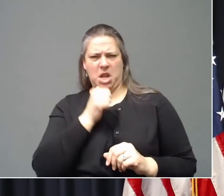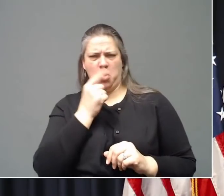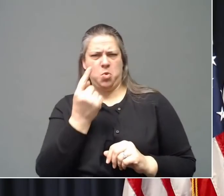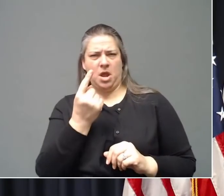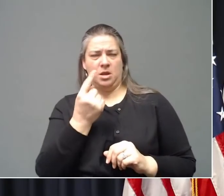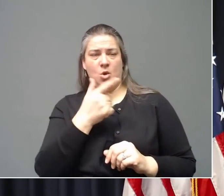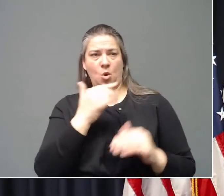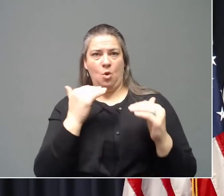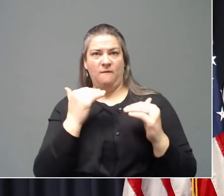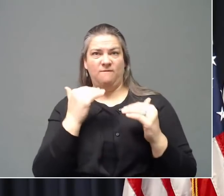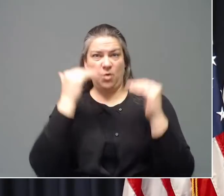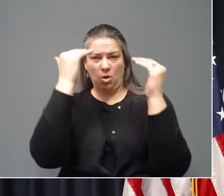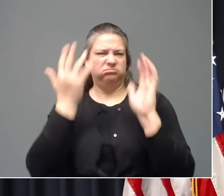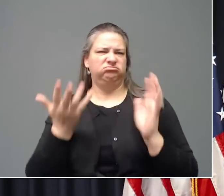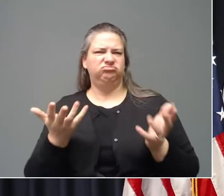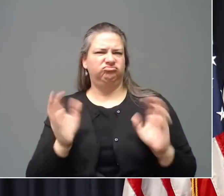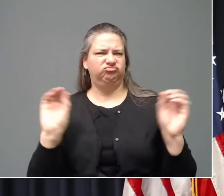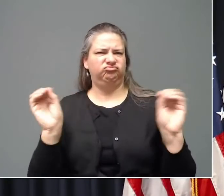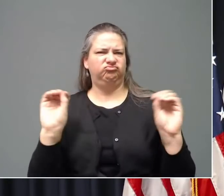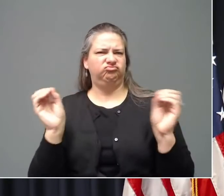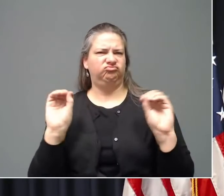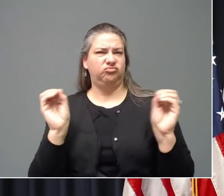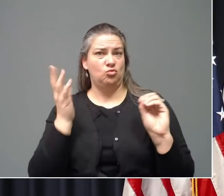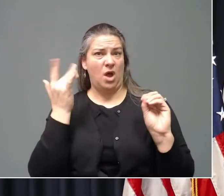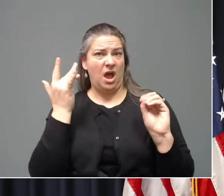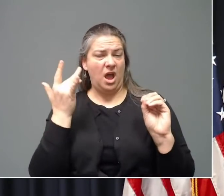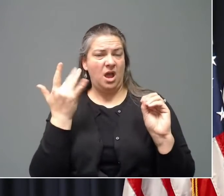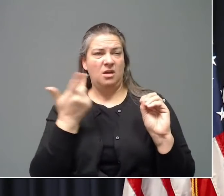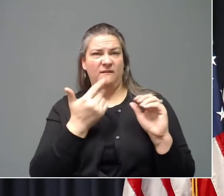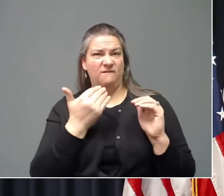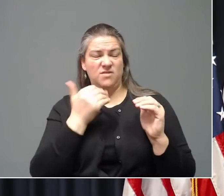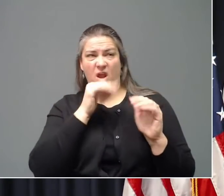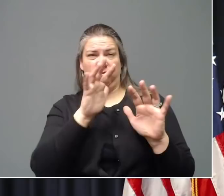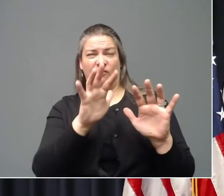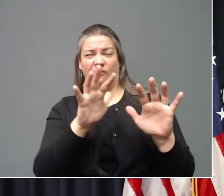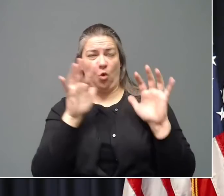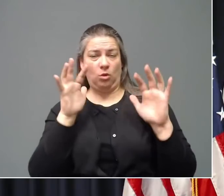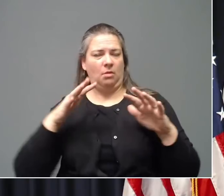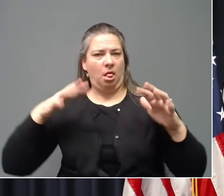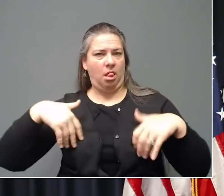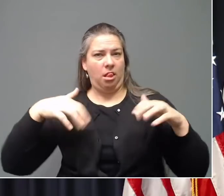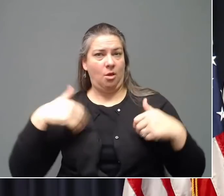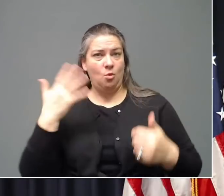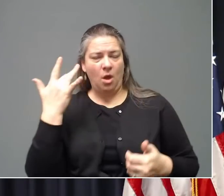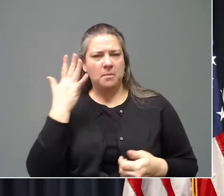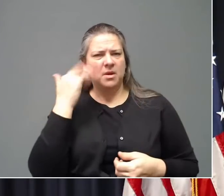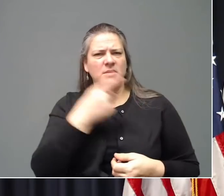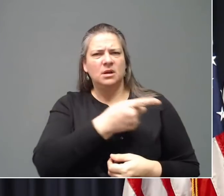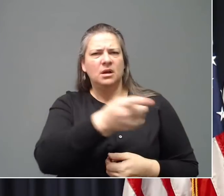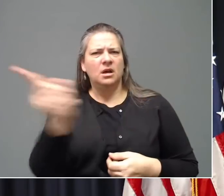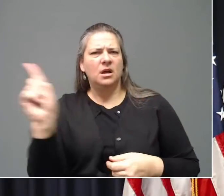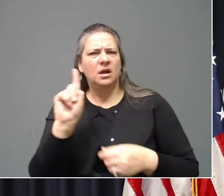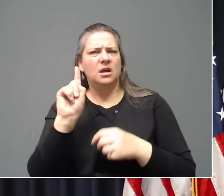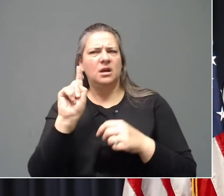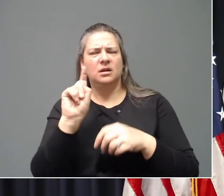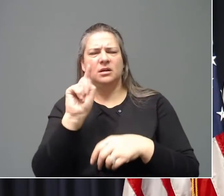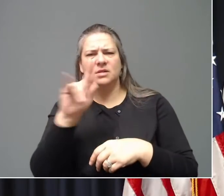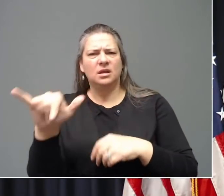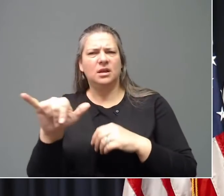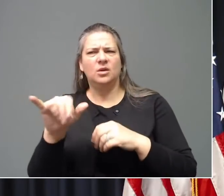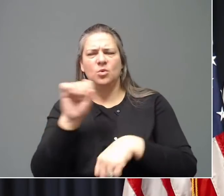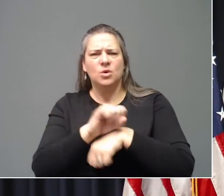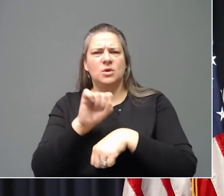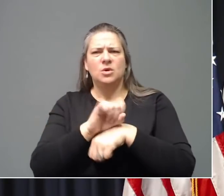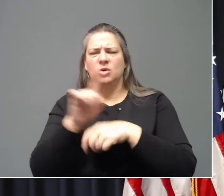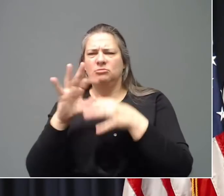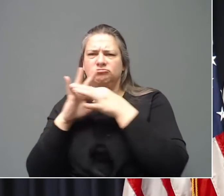response, because we have responsibly navigated this and worked in partnership with you, the people of the Commonwealth of Kentucky, to keep yourselves and your